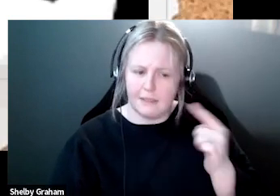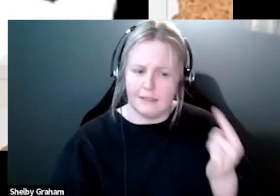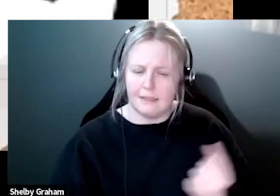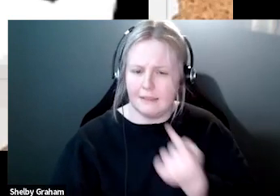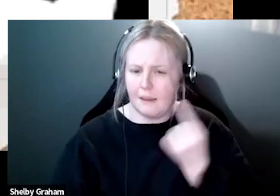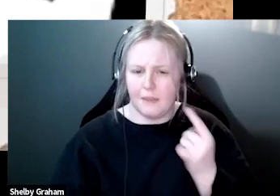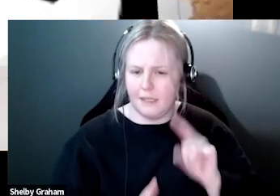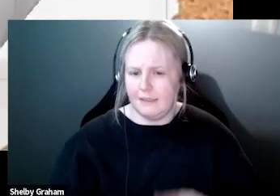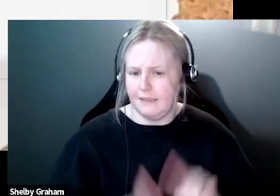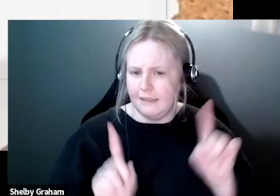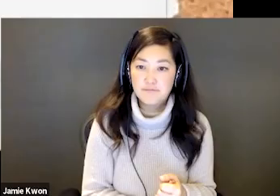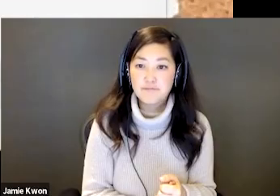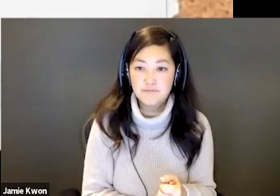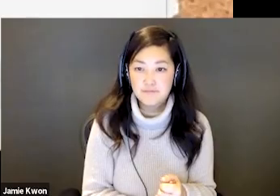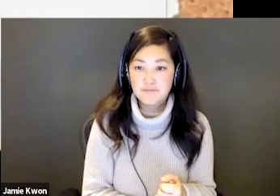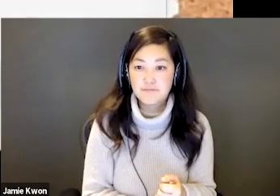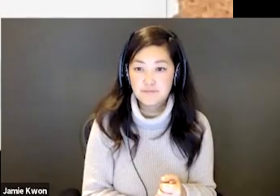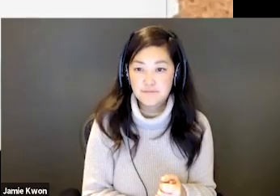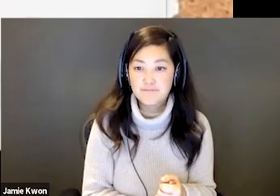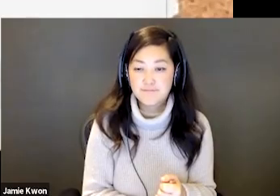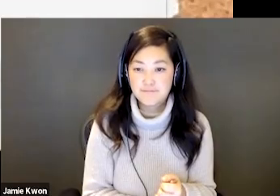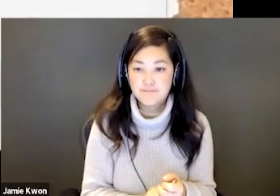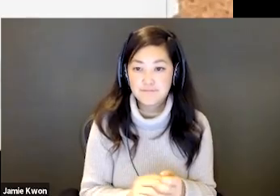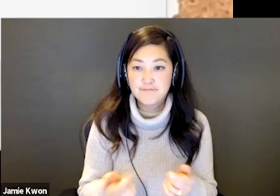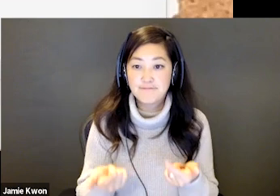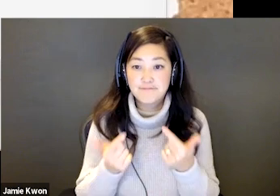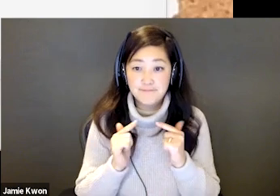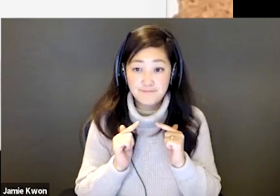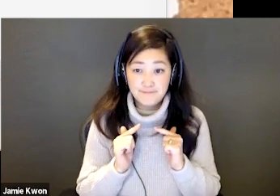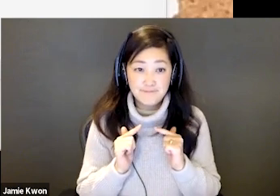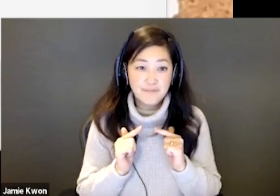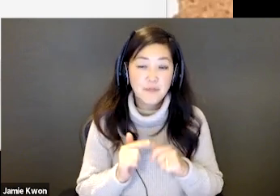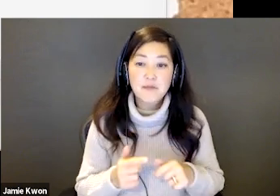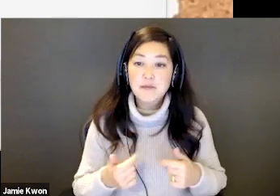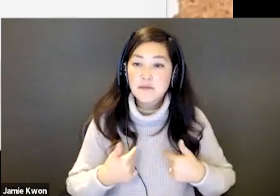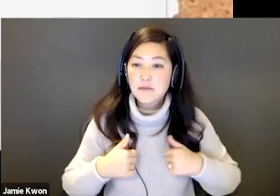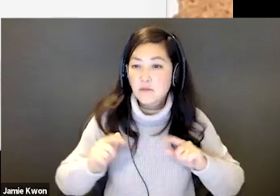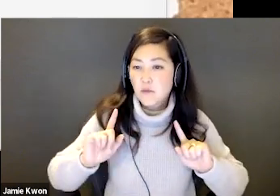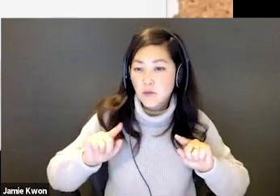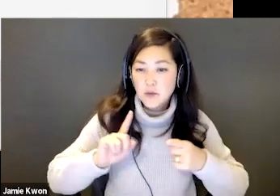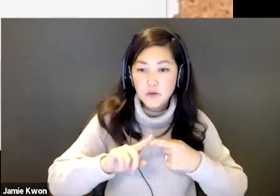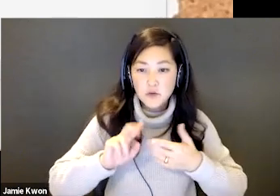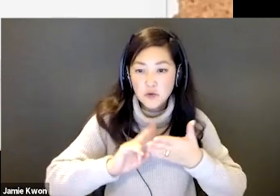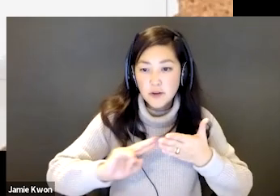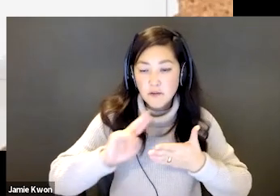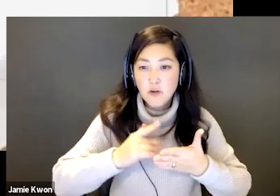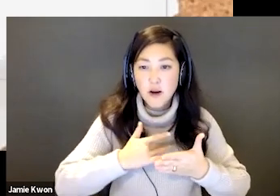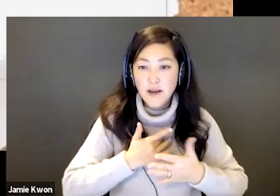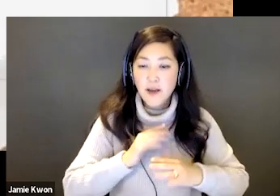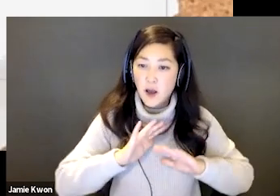was wrong. When I got to university, I felt very much at home. Introduced